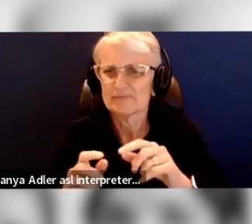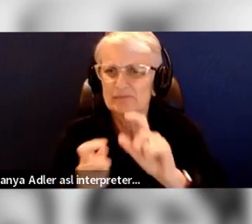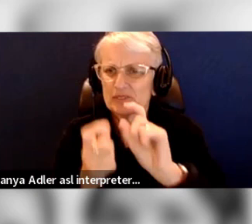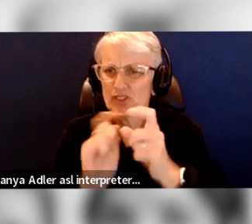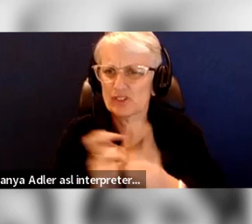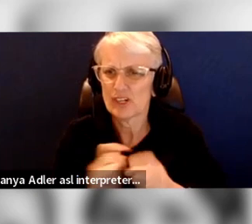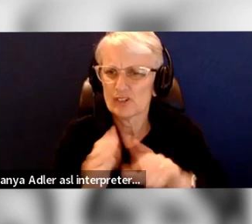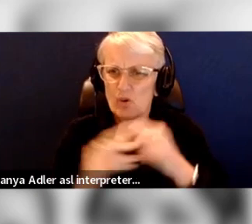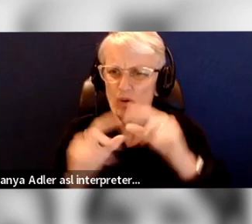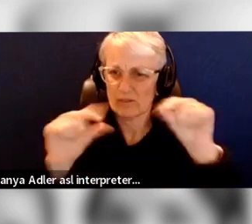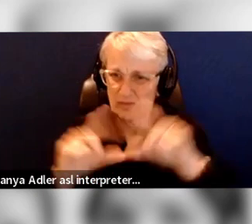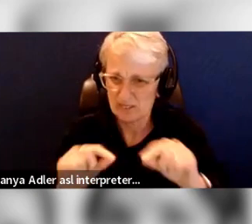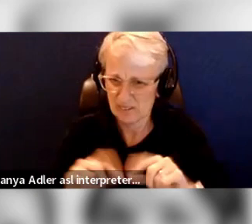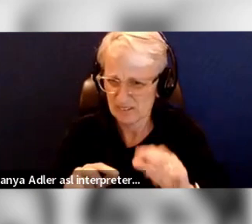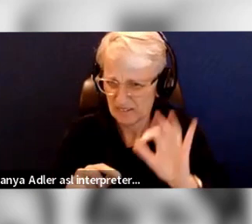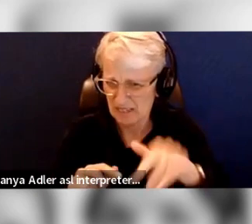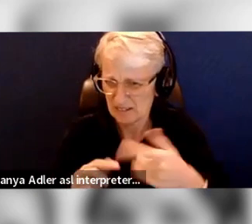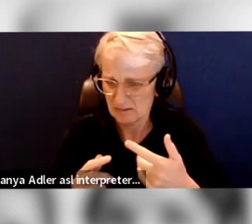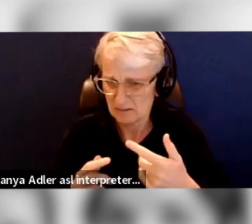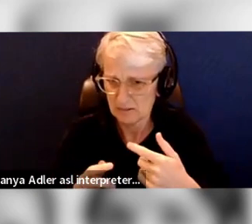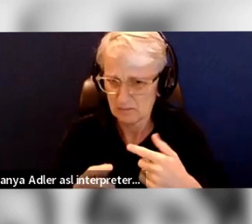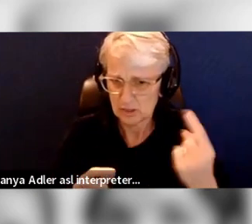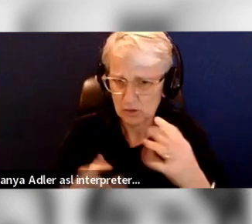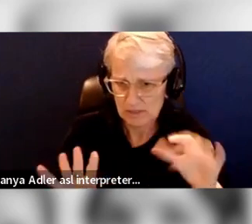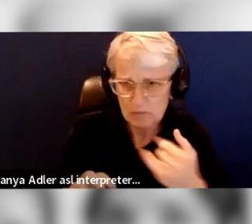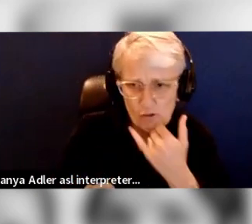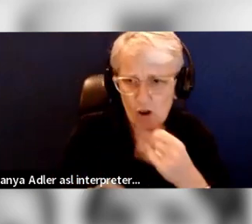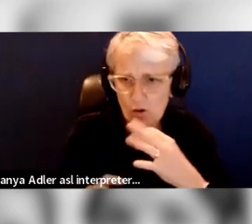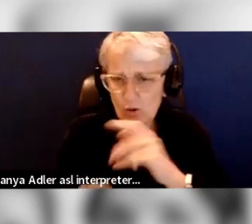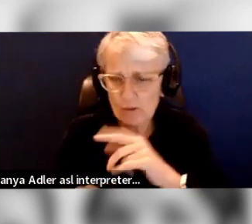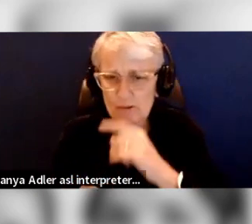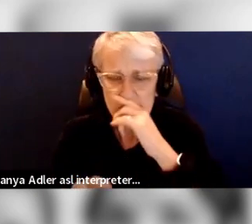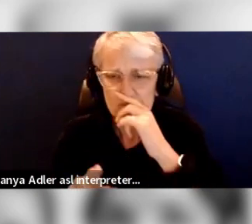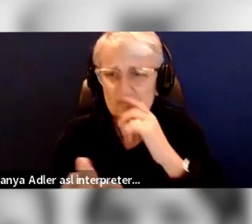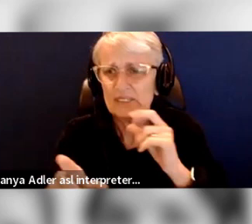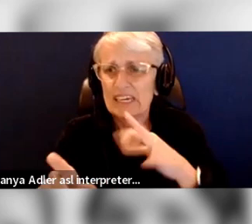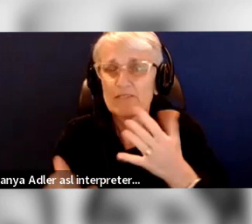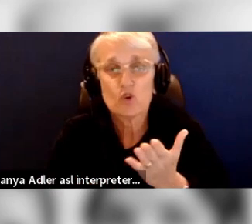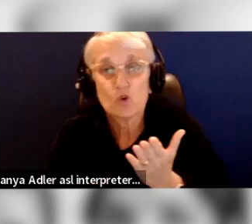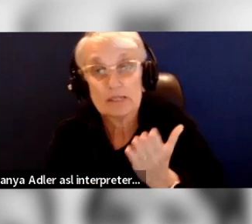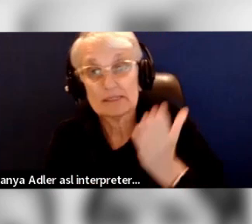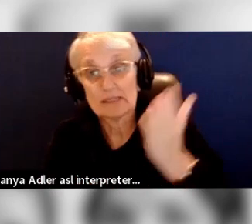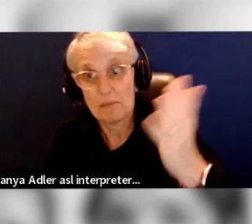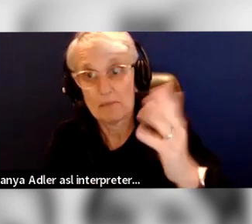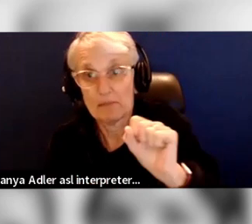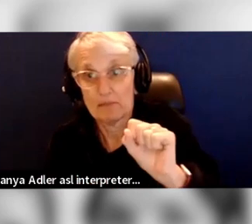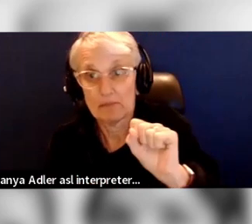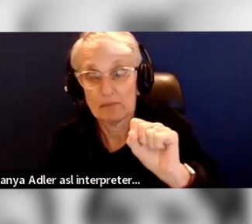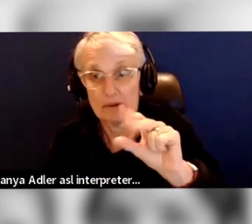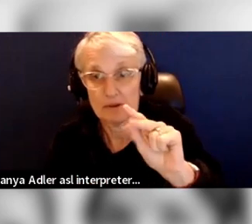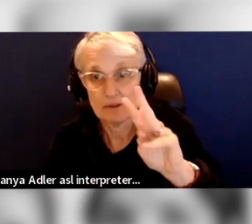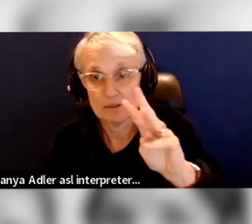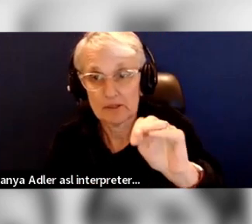that expected behavior, or am I doing something wrong? That would only be if you submitted the application. So Dwight, if I